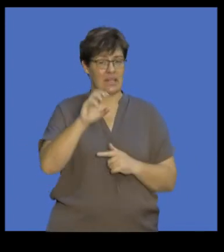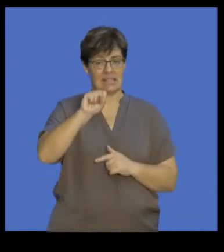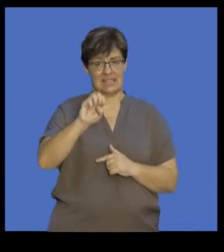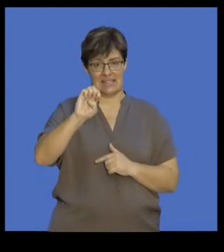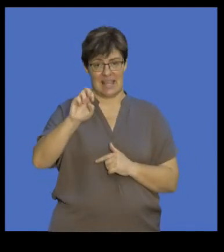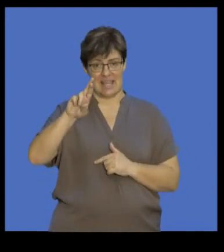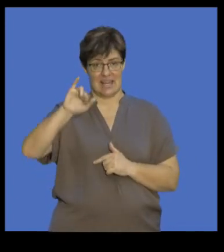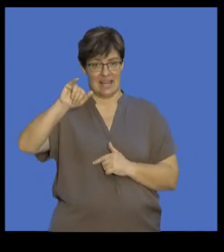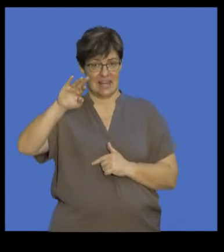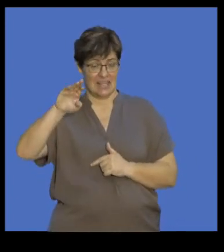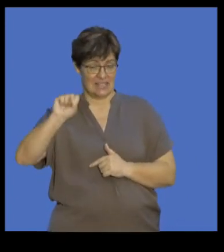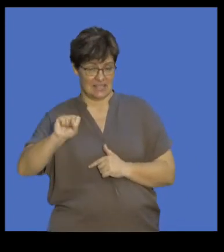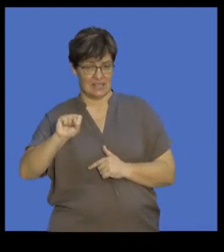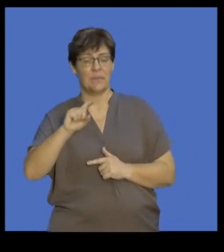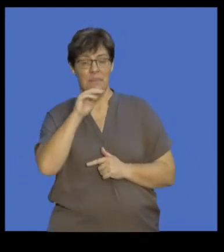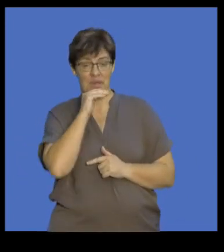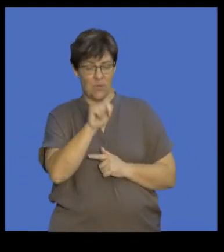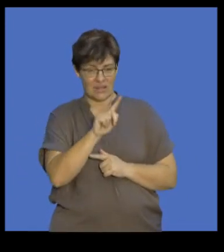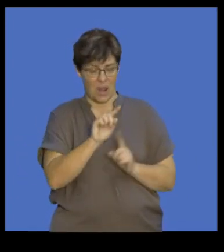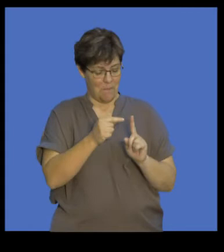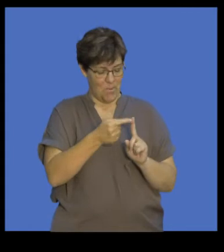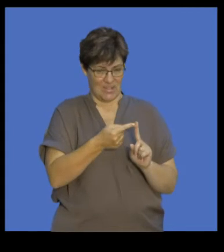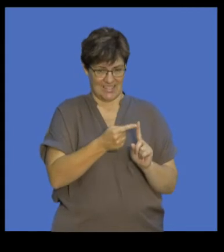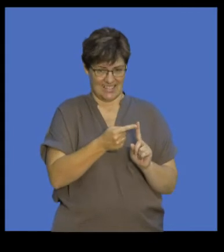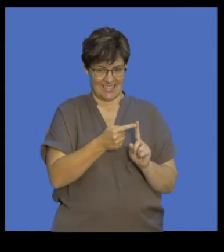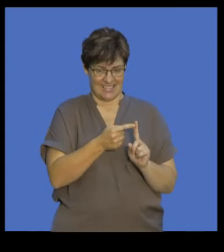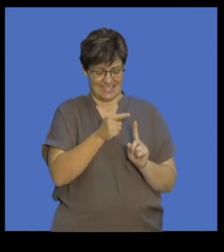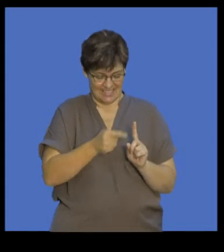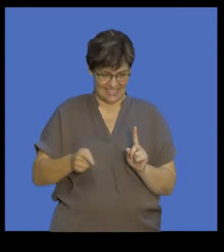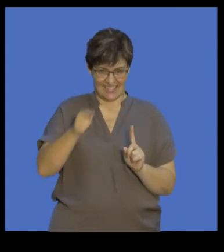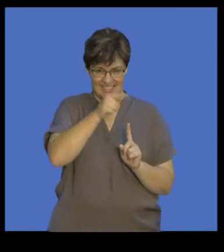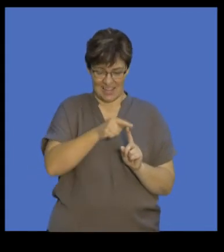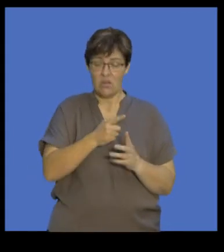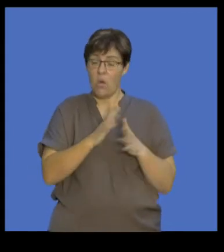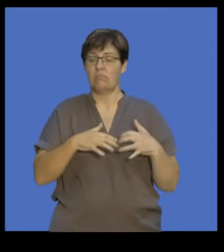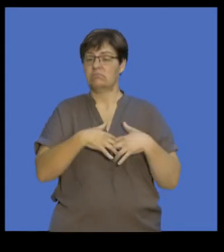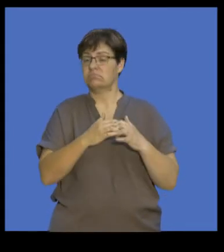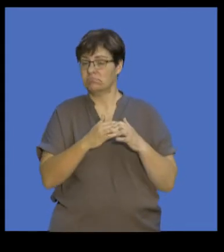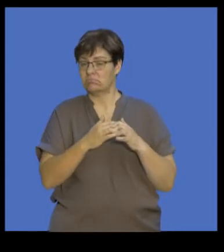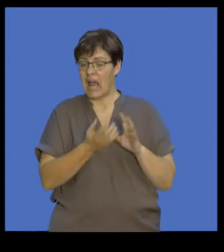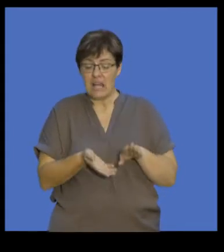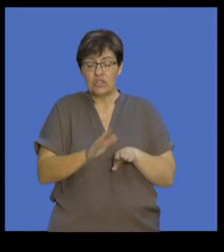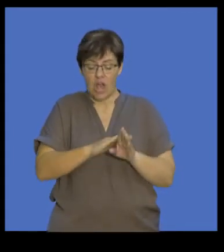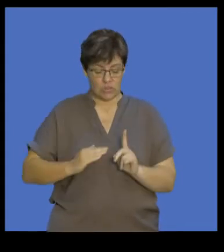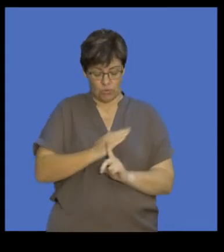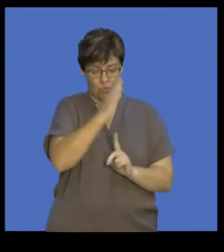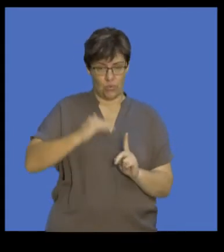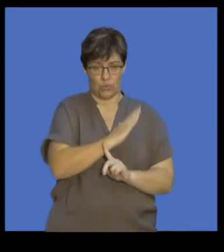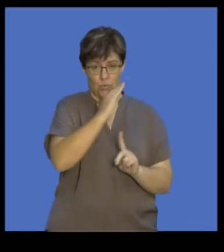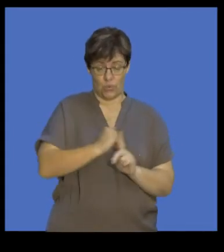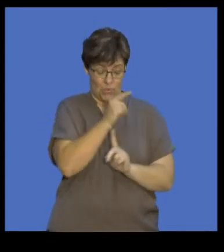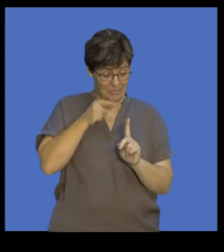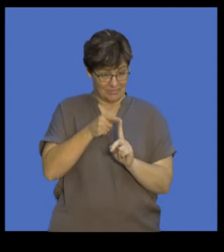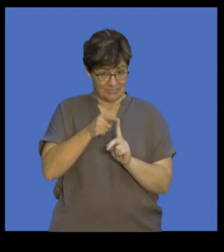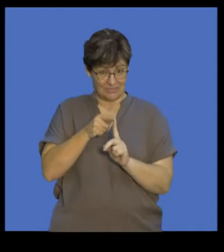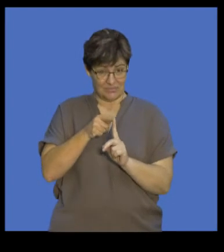say we connect in series, we mean that it is connected at a point. The idea is to establish how much charge passes through that